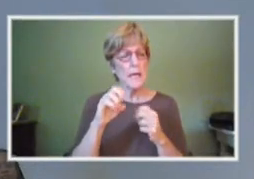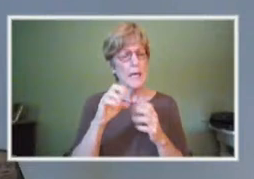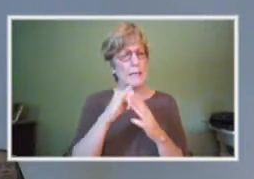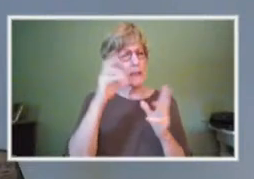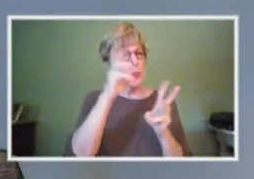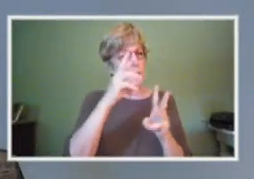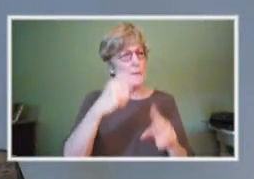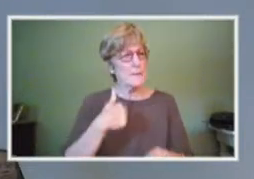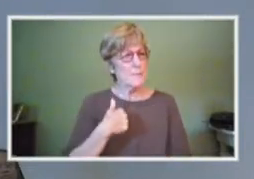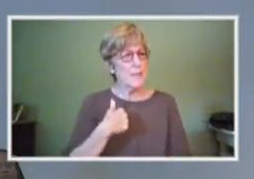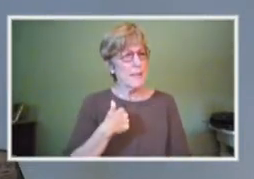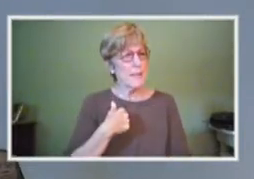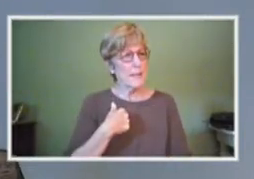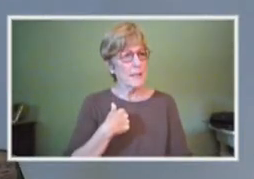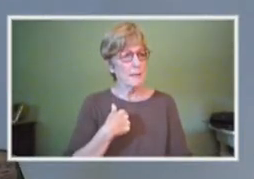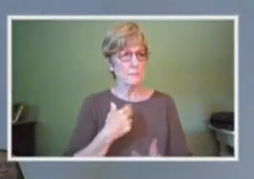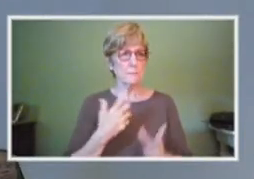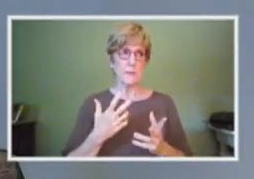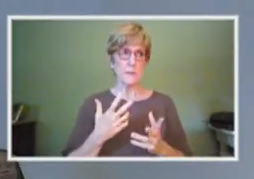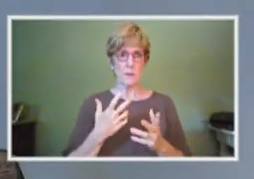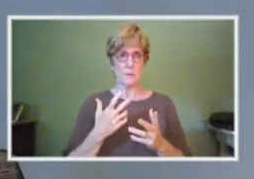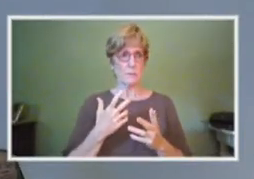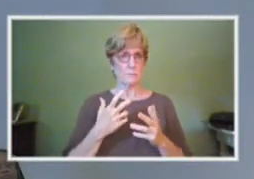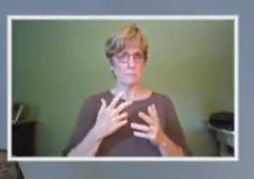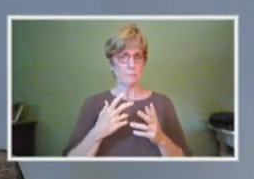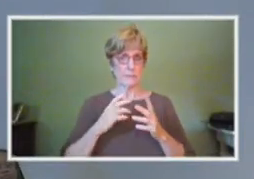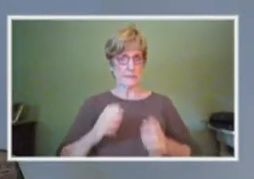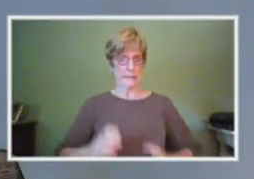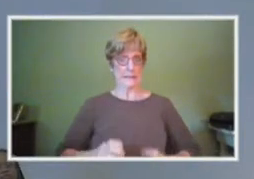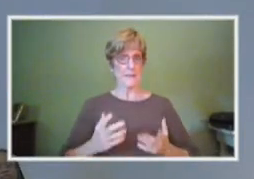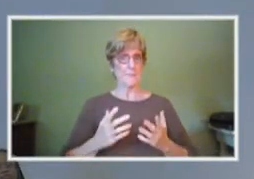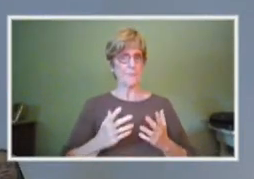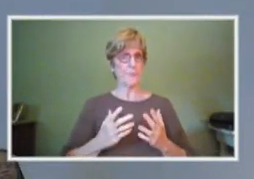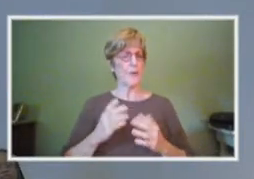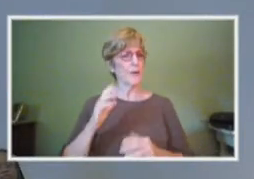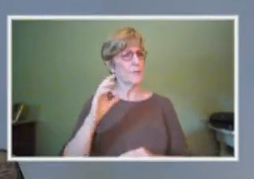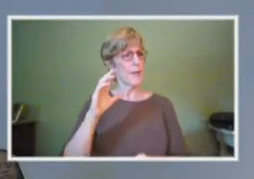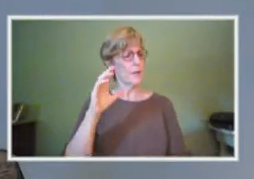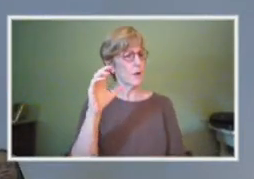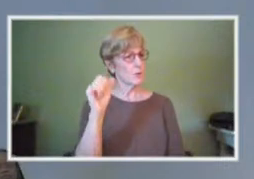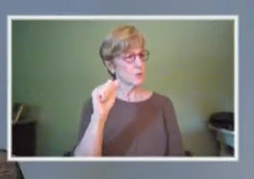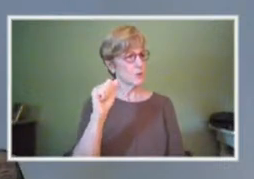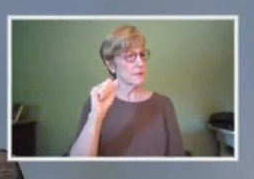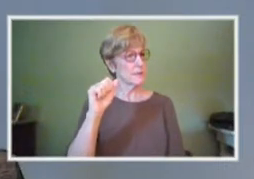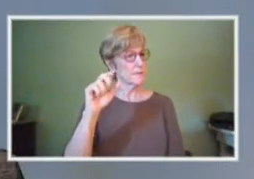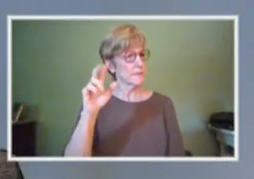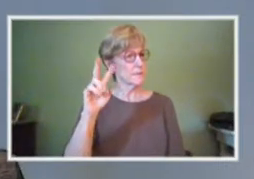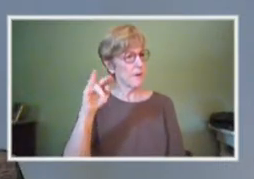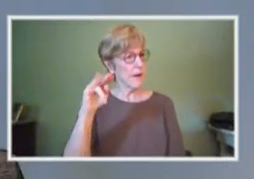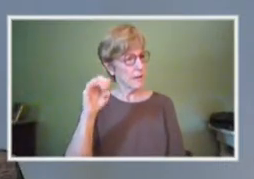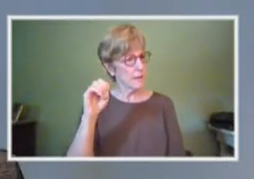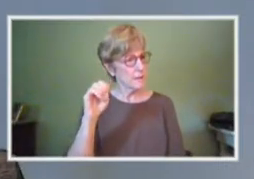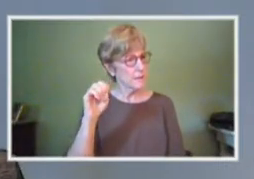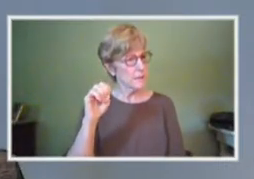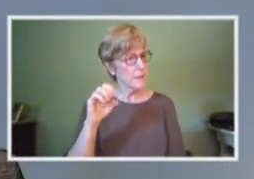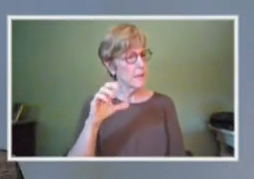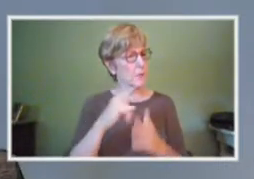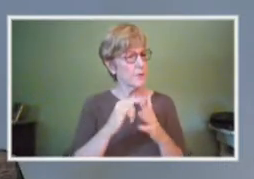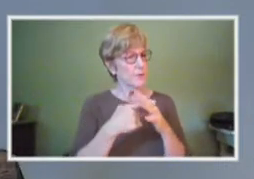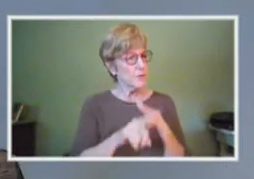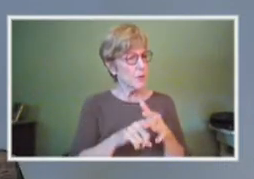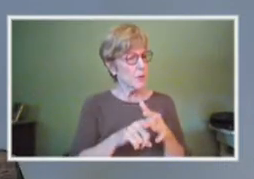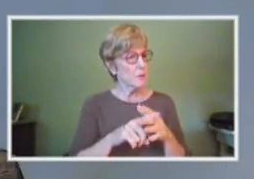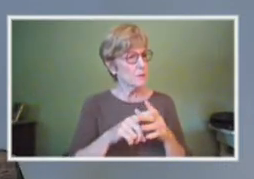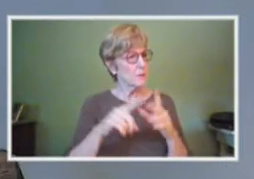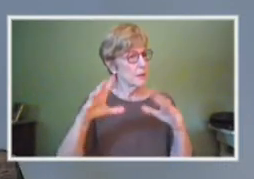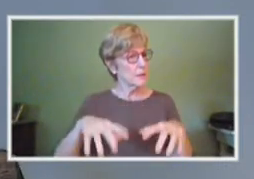a constituent when I heard that through our Alternatives to Violence, we were going to start kind of taking on some